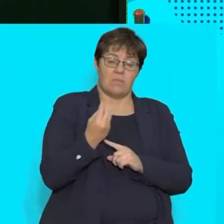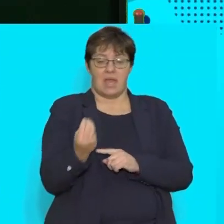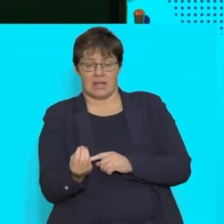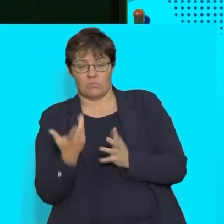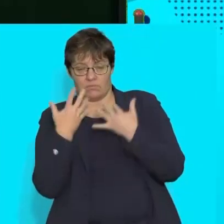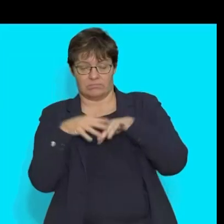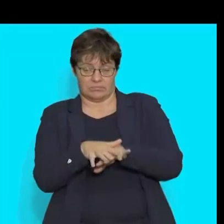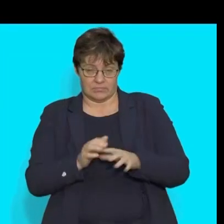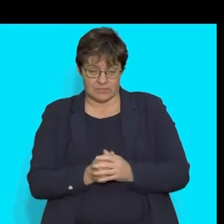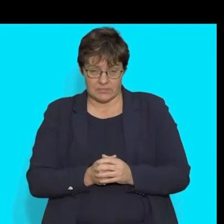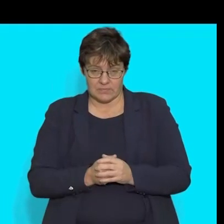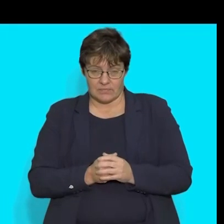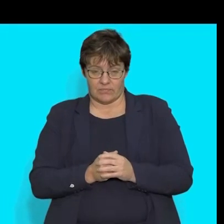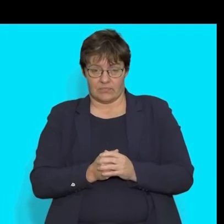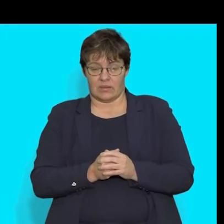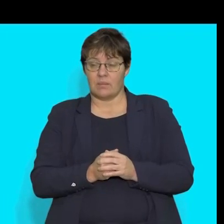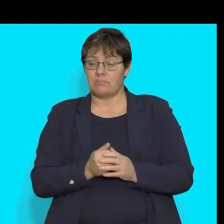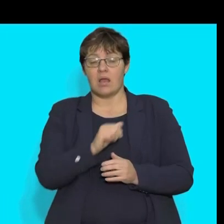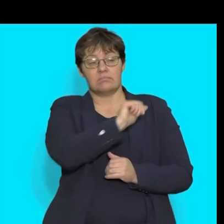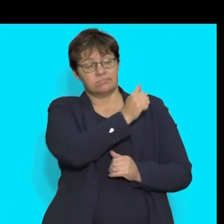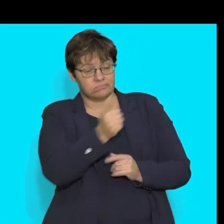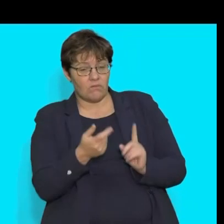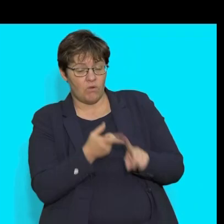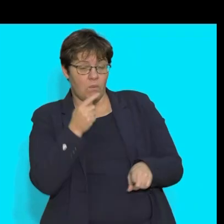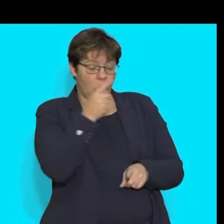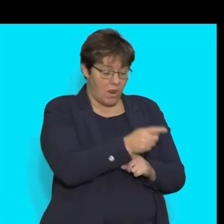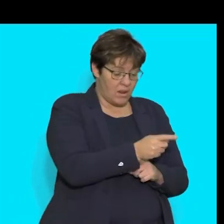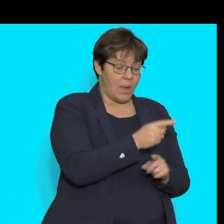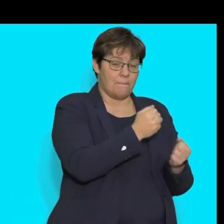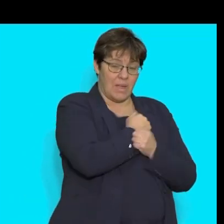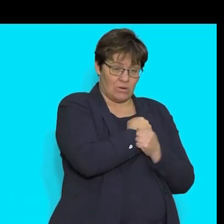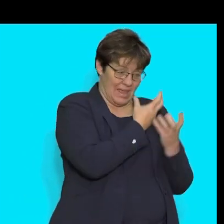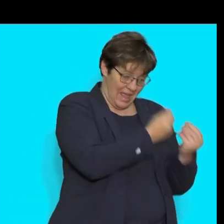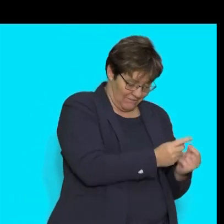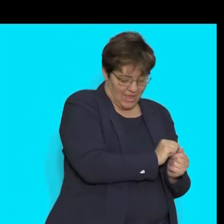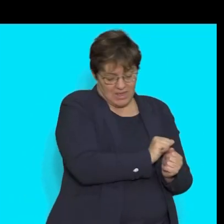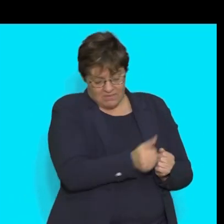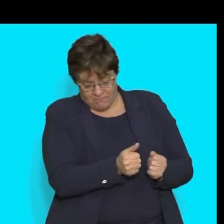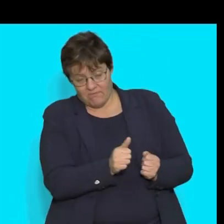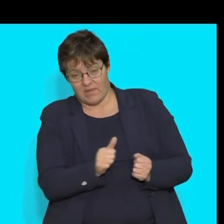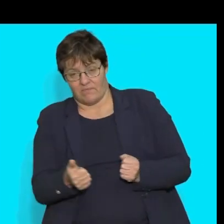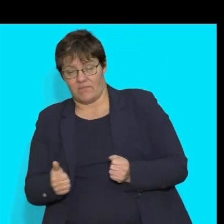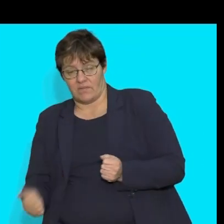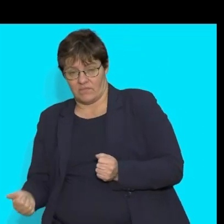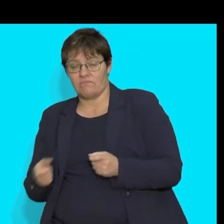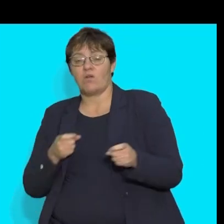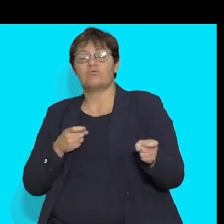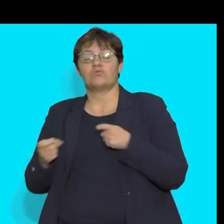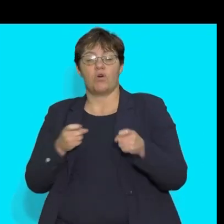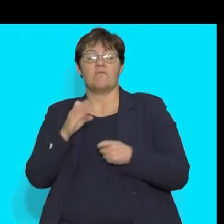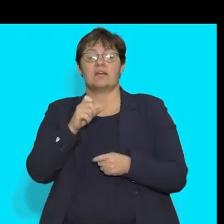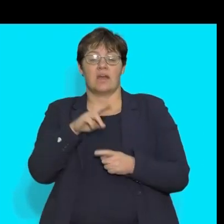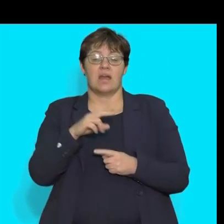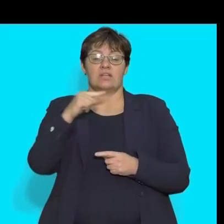when they fertilize. Having been inherited from one of the parents, a characteristic is controlled by a factor